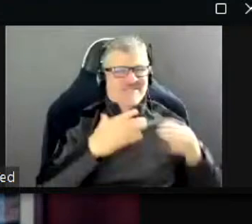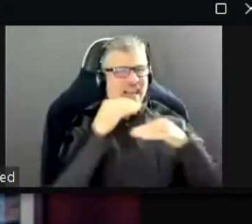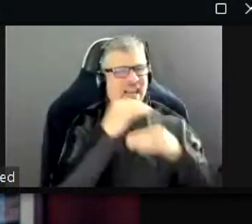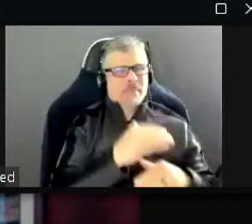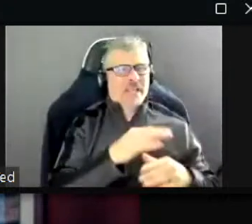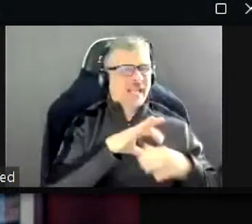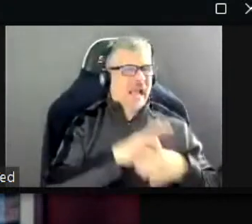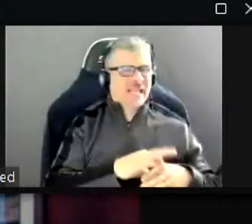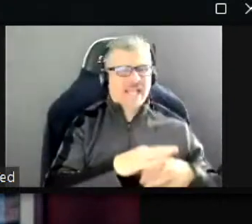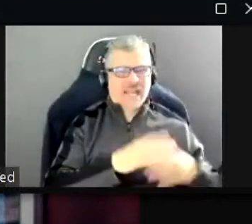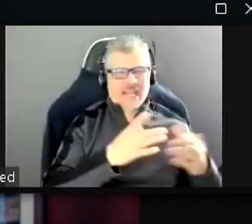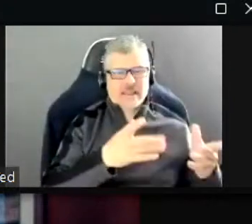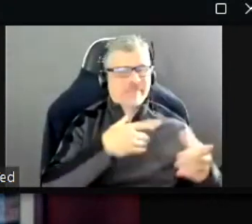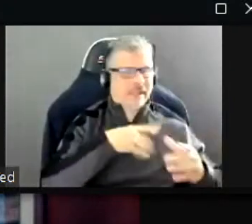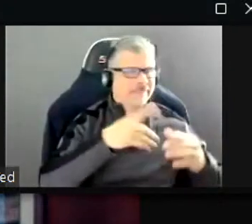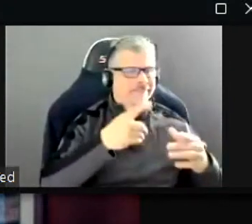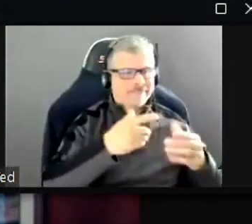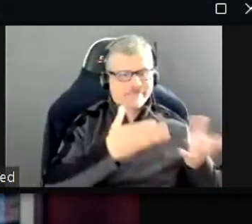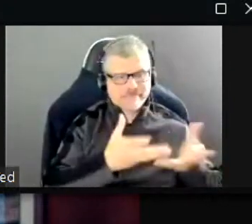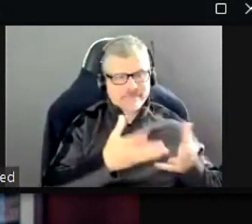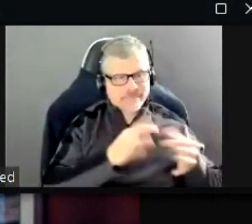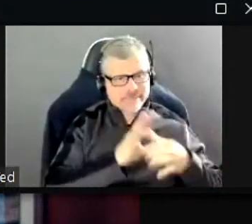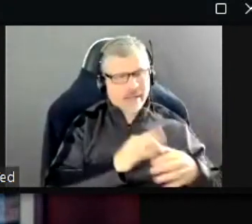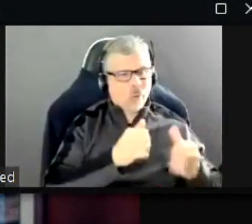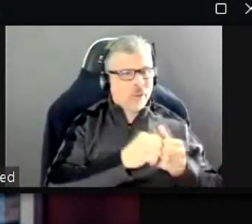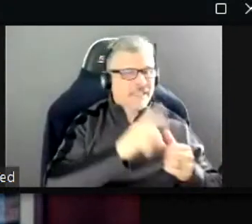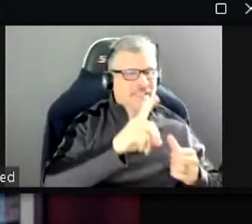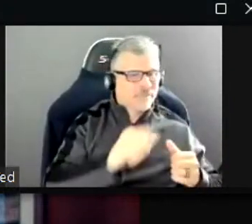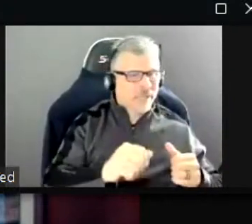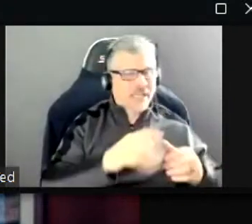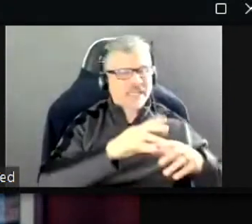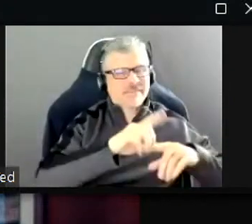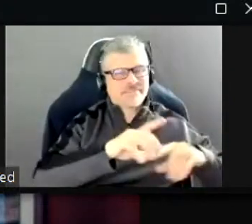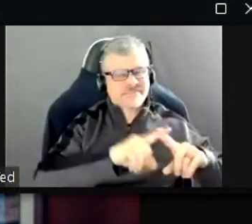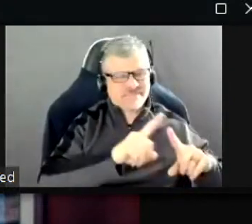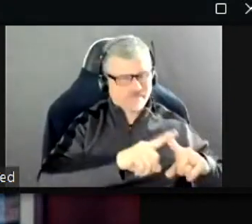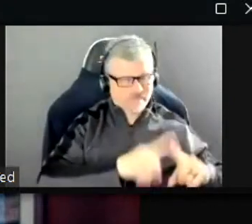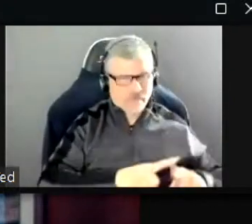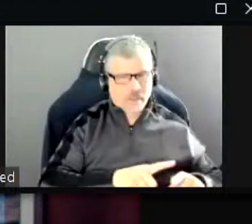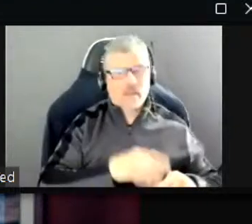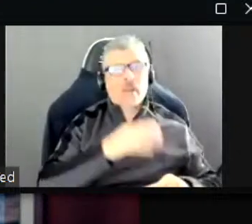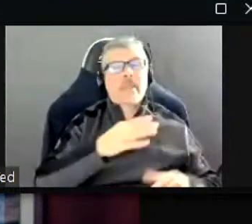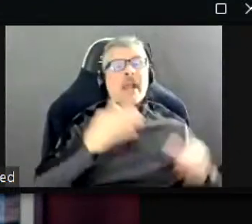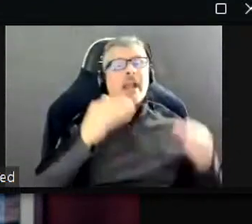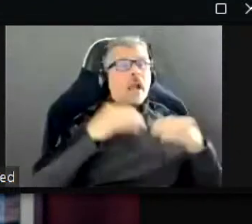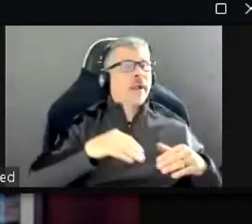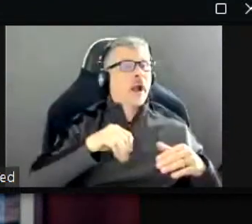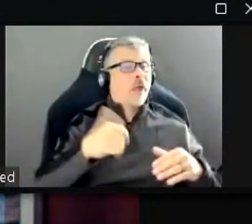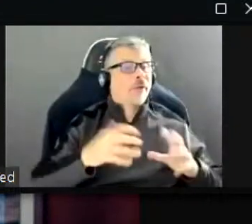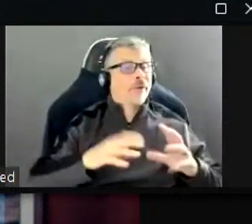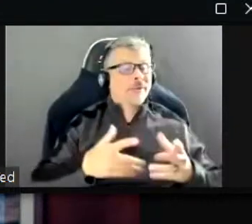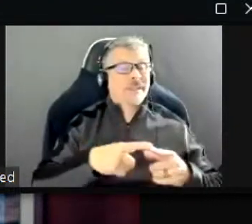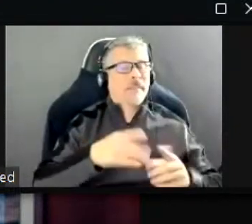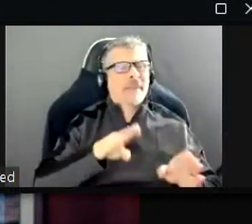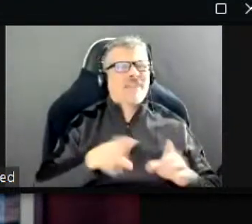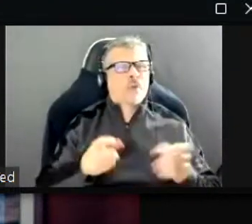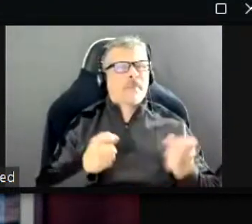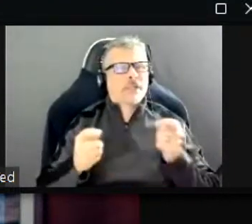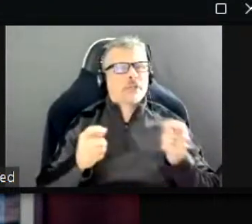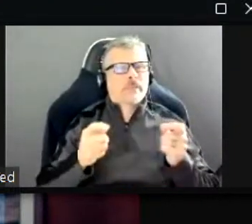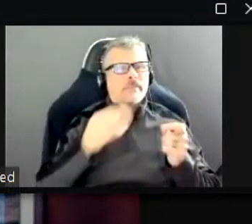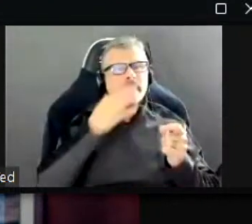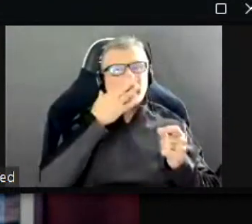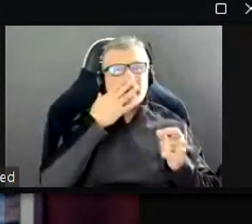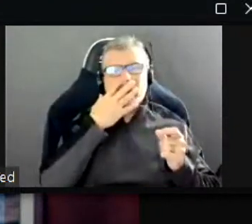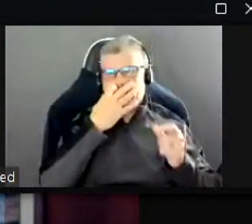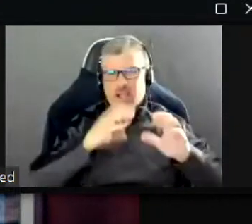and disabilities and dealing with a number of things, right? And then behavior management in the classroom at a college